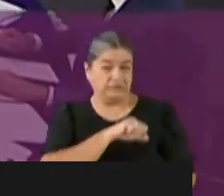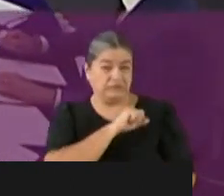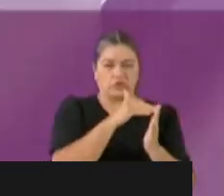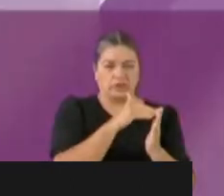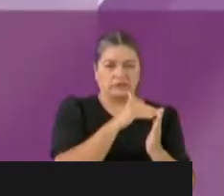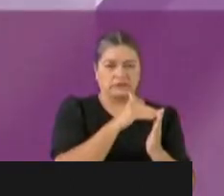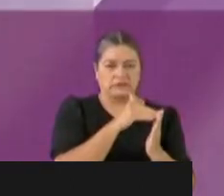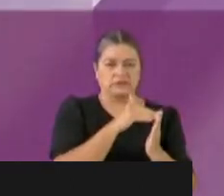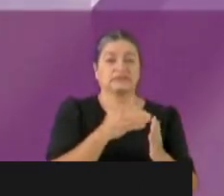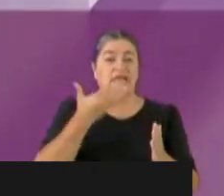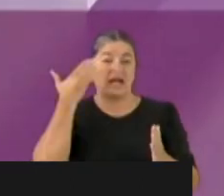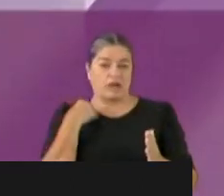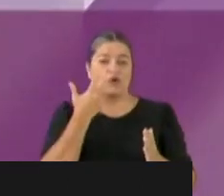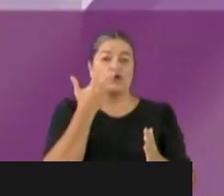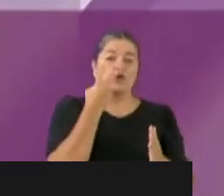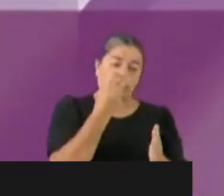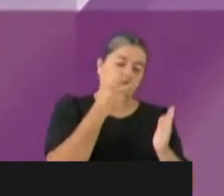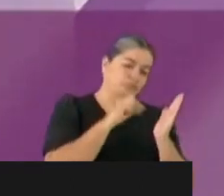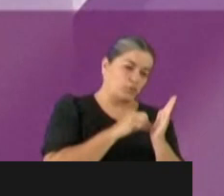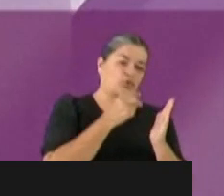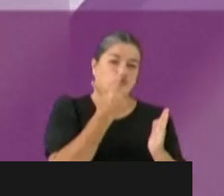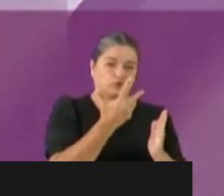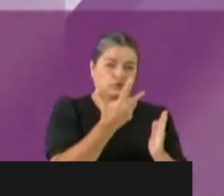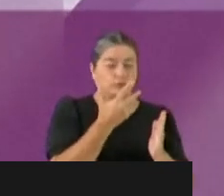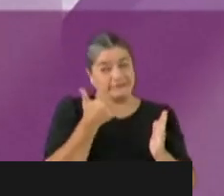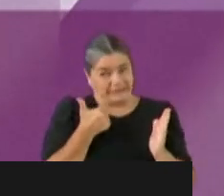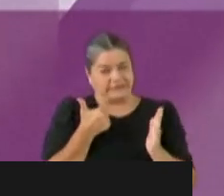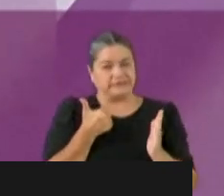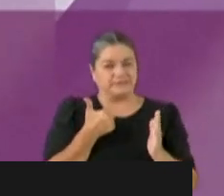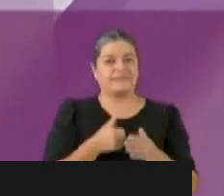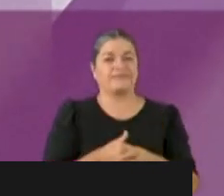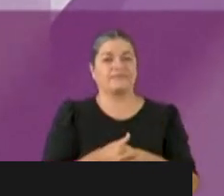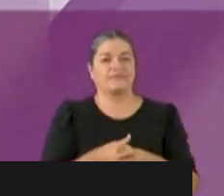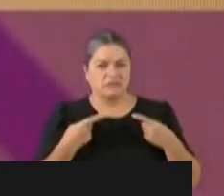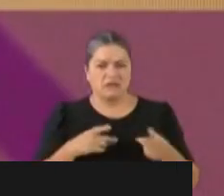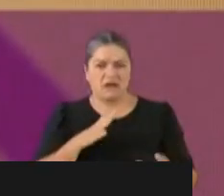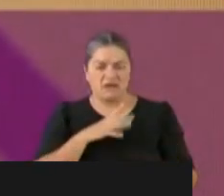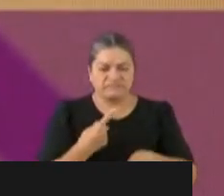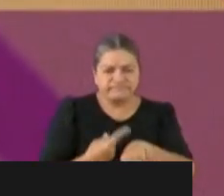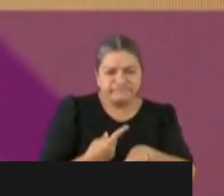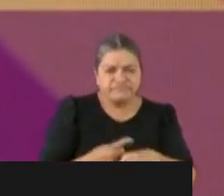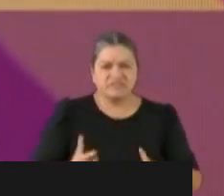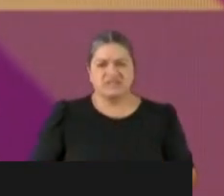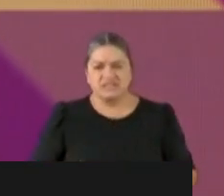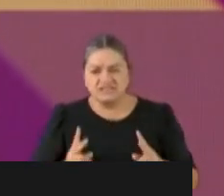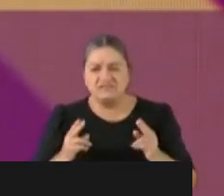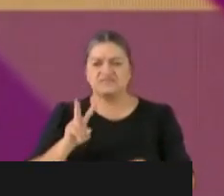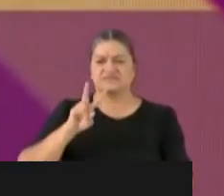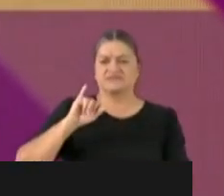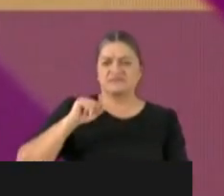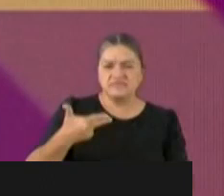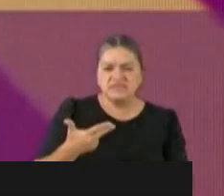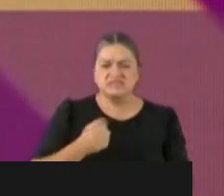voter support, while Galvez is in second place with 35%. Jorge Alvarez Maines of the Citizen Movement Party, who also